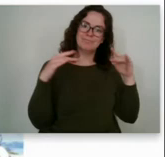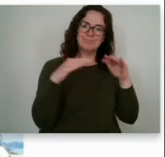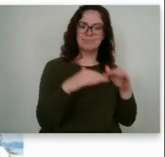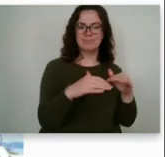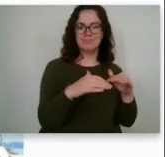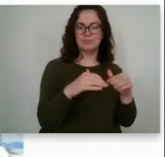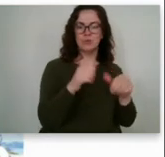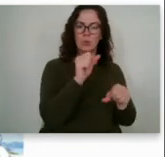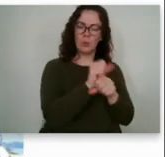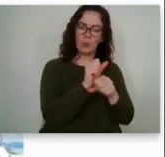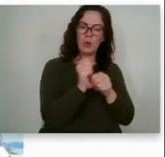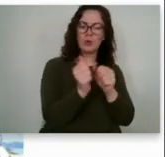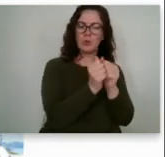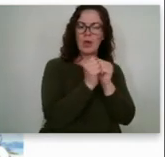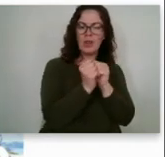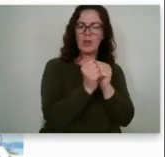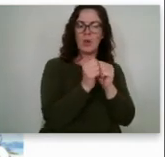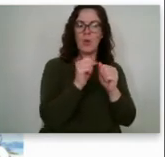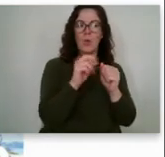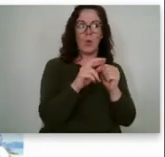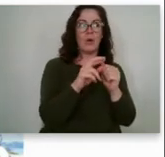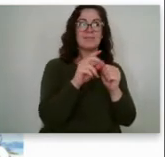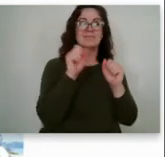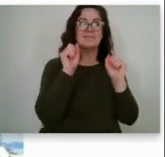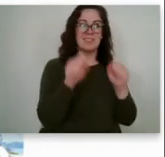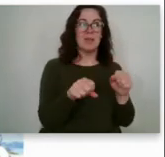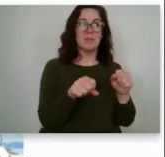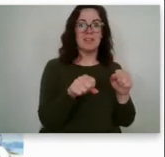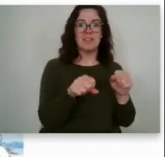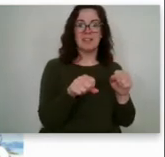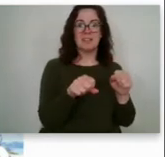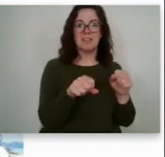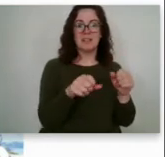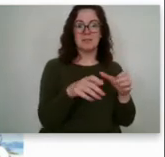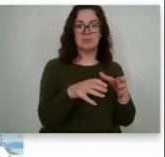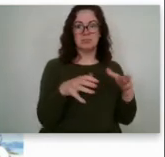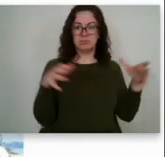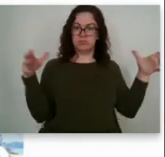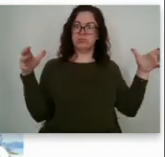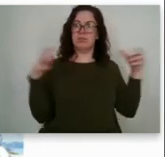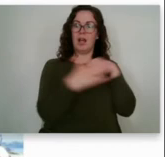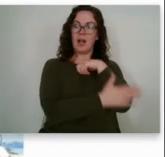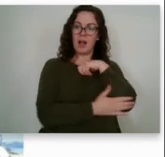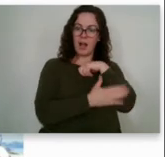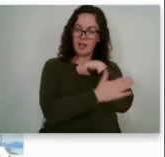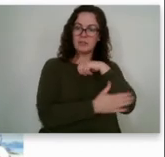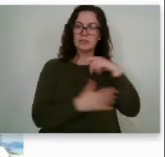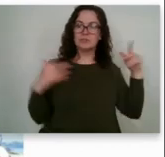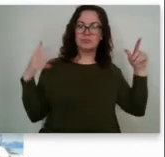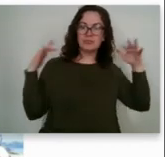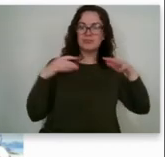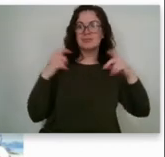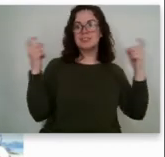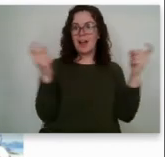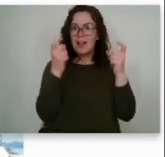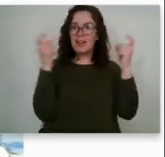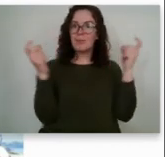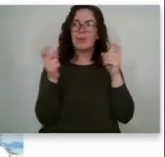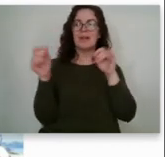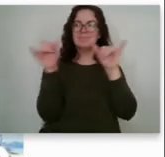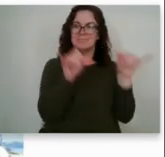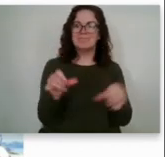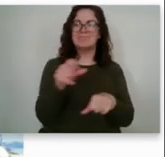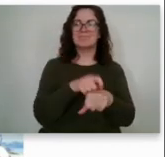work together. Or it could be something that is celebrated around the entire United States that everyone wants to